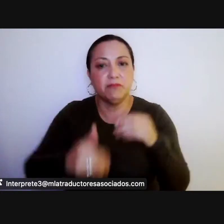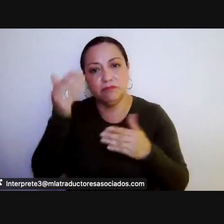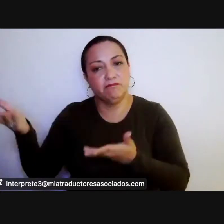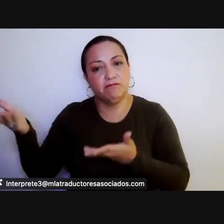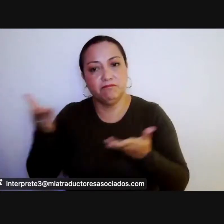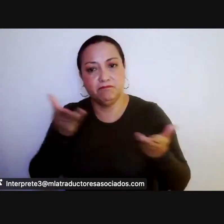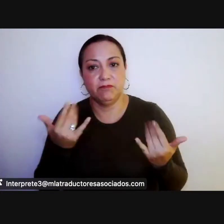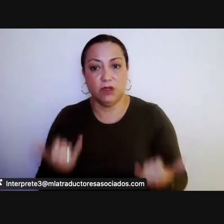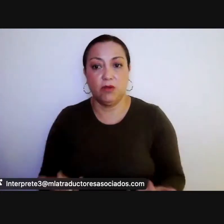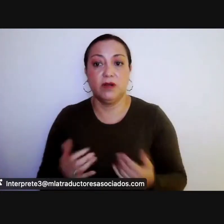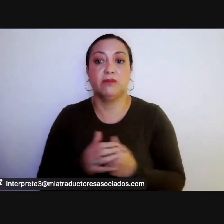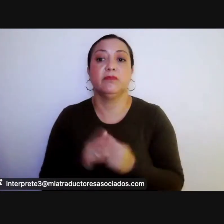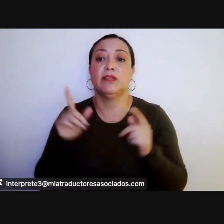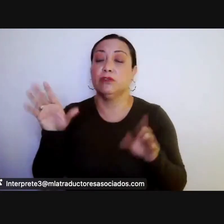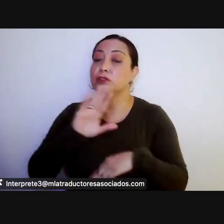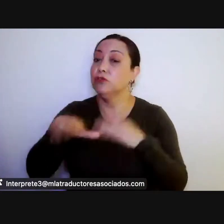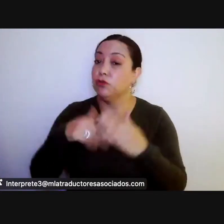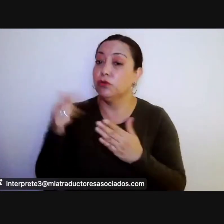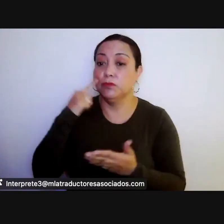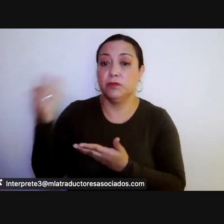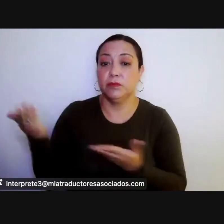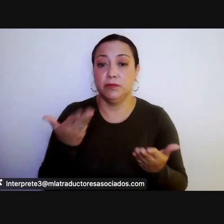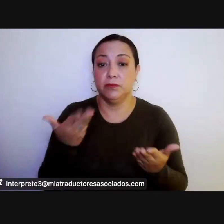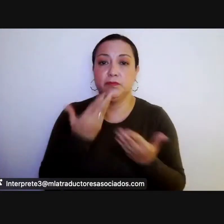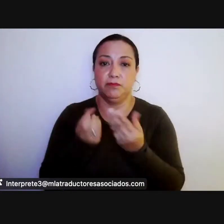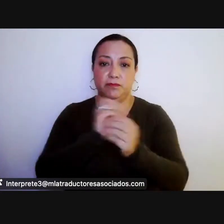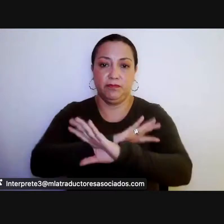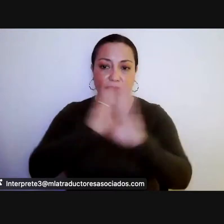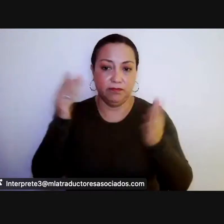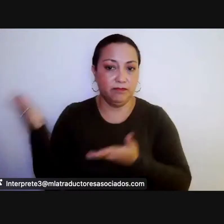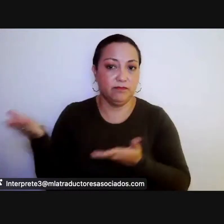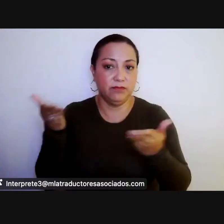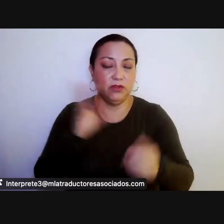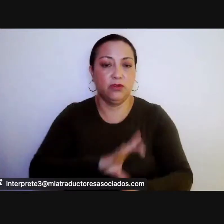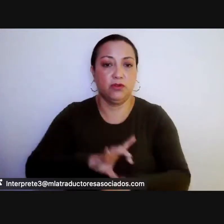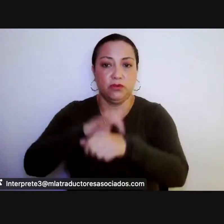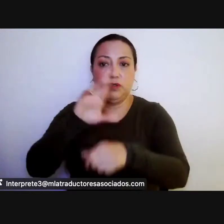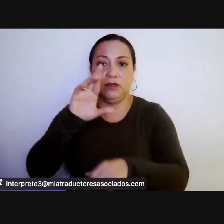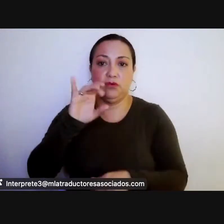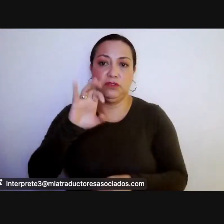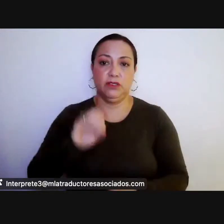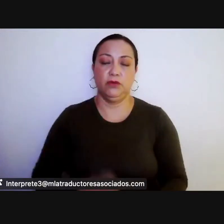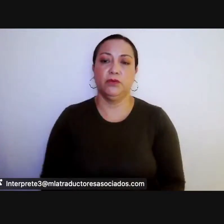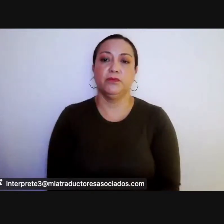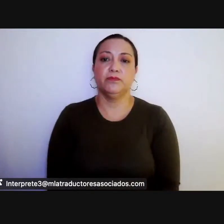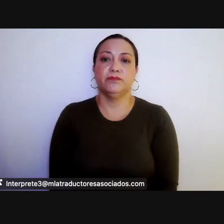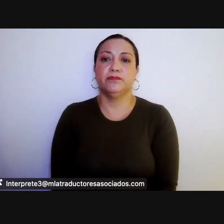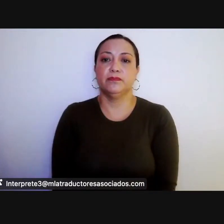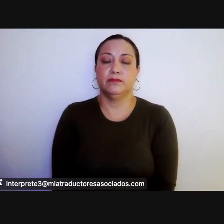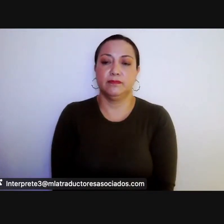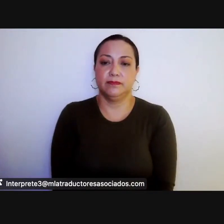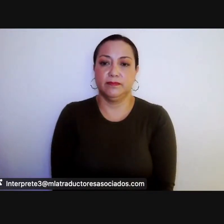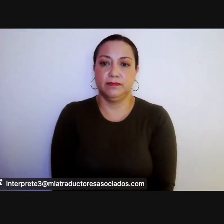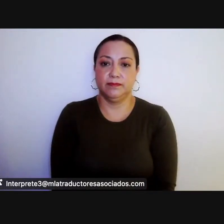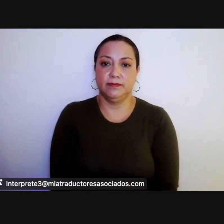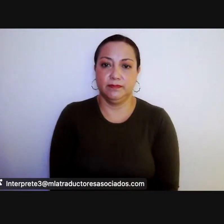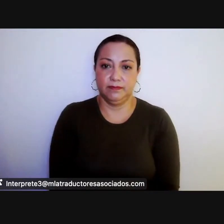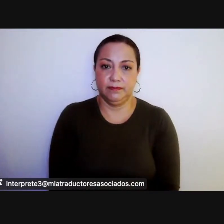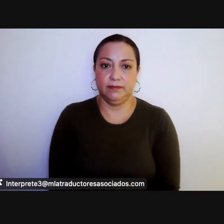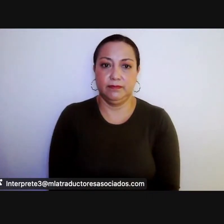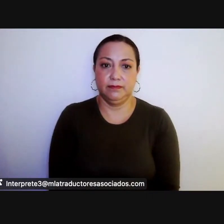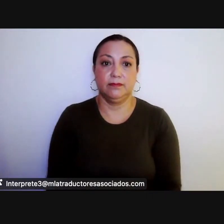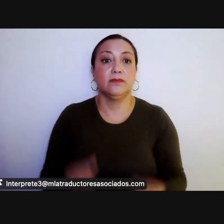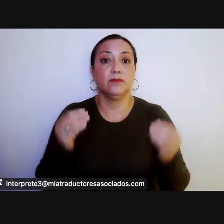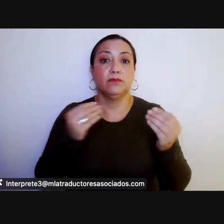a welcoming message. You all be welcome and good morning again to all of you. Dr.